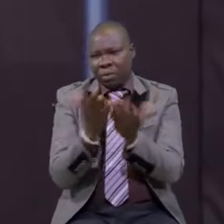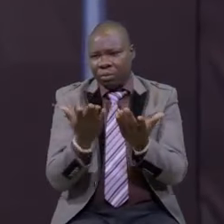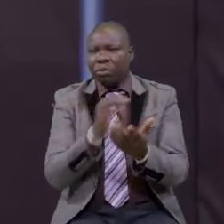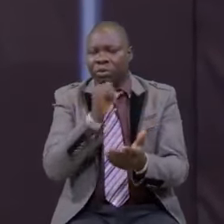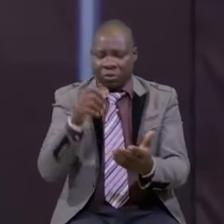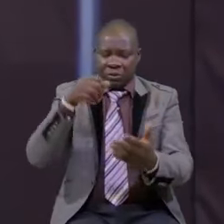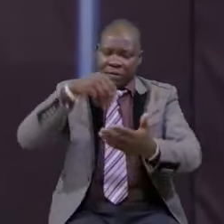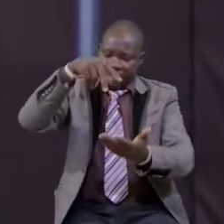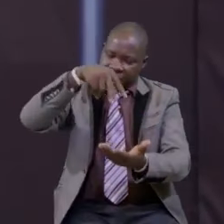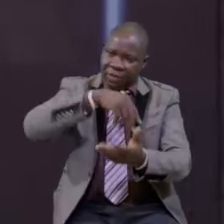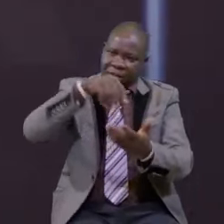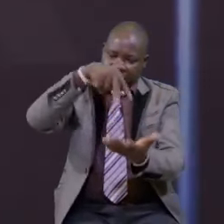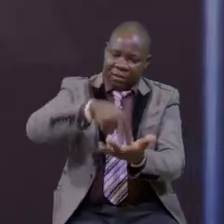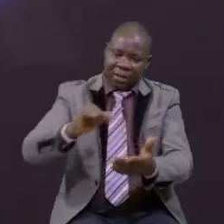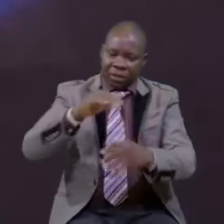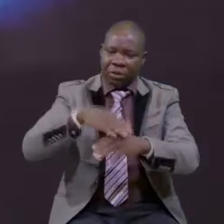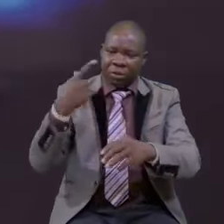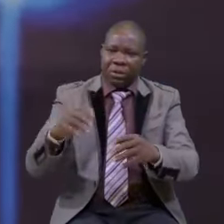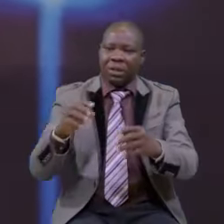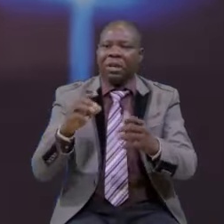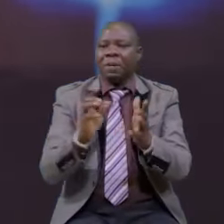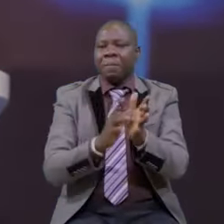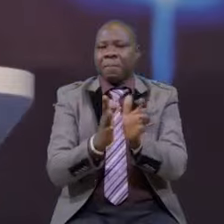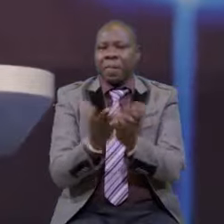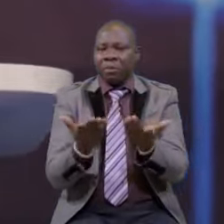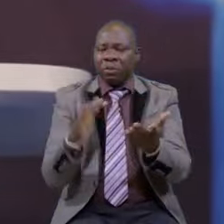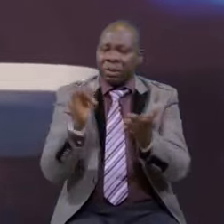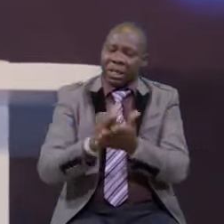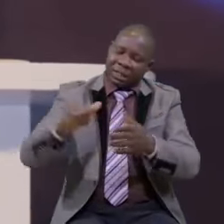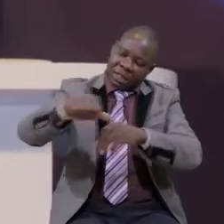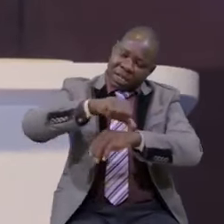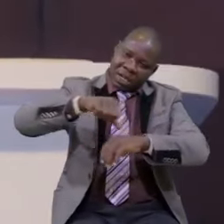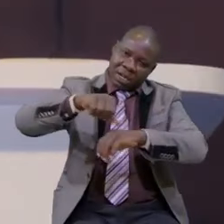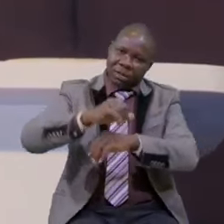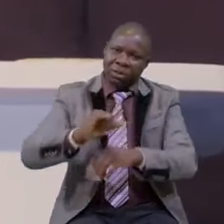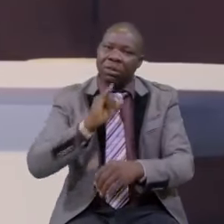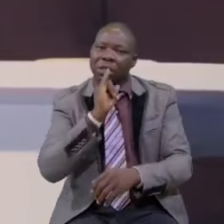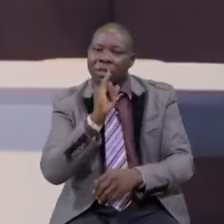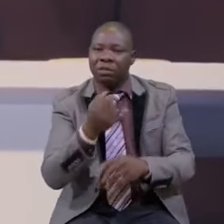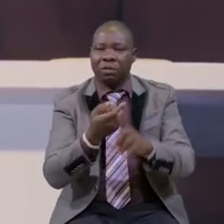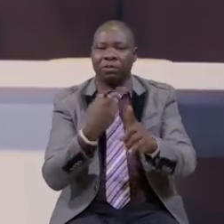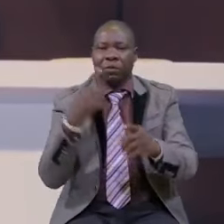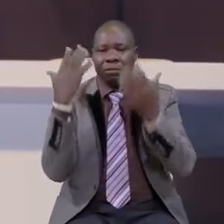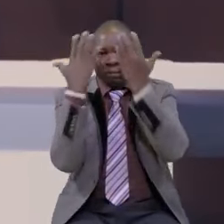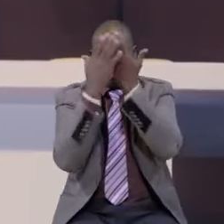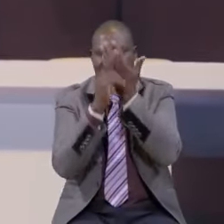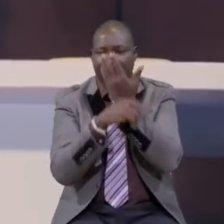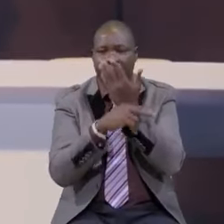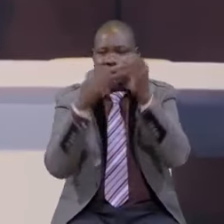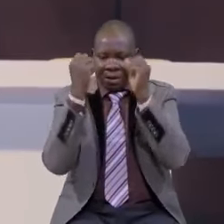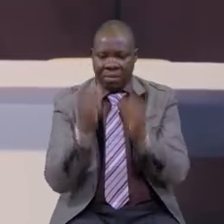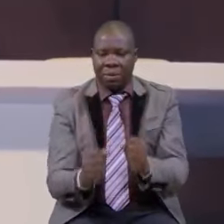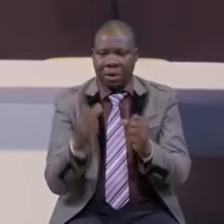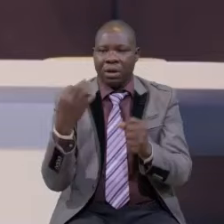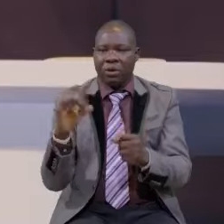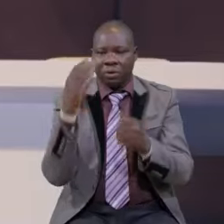on the Bible. That anointing is from darkness, powers of darkness,